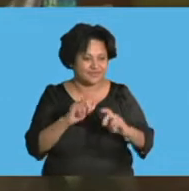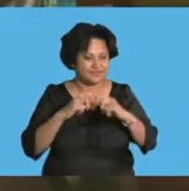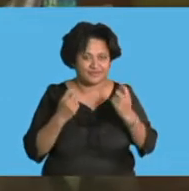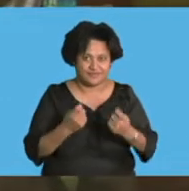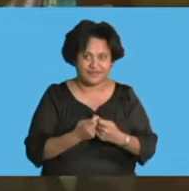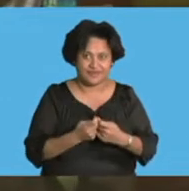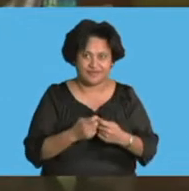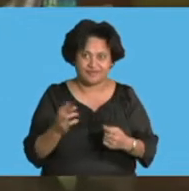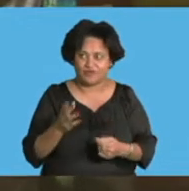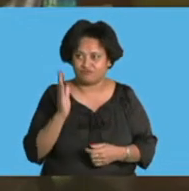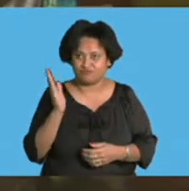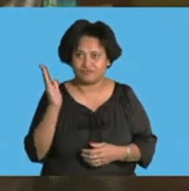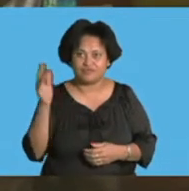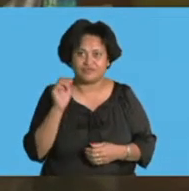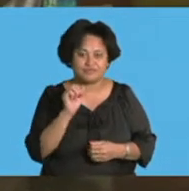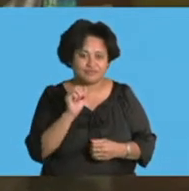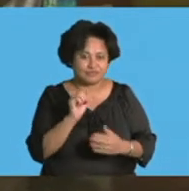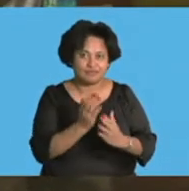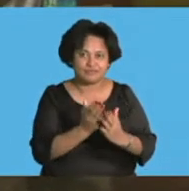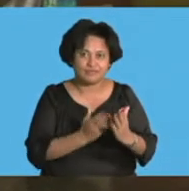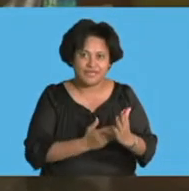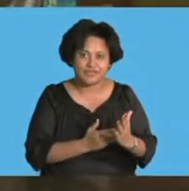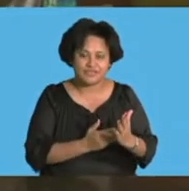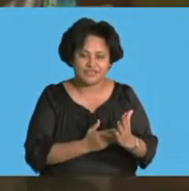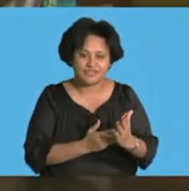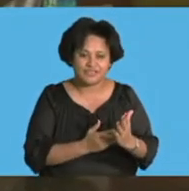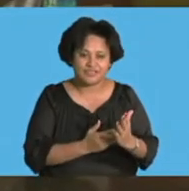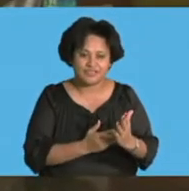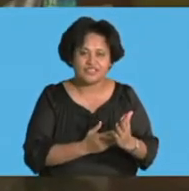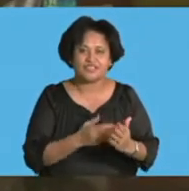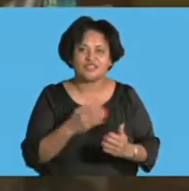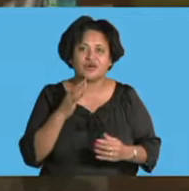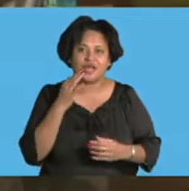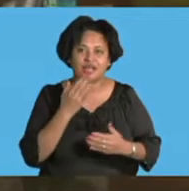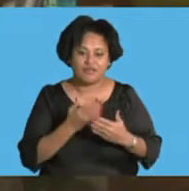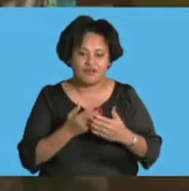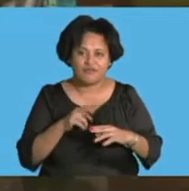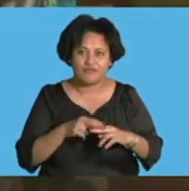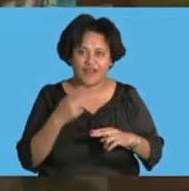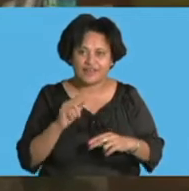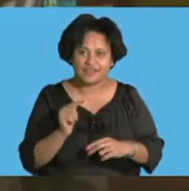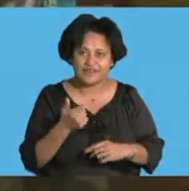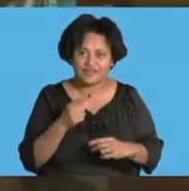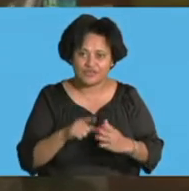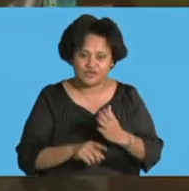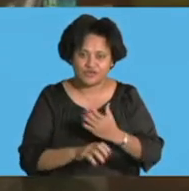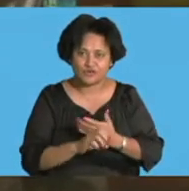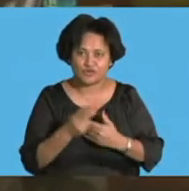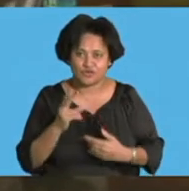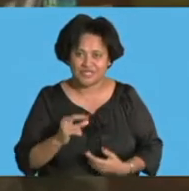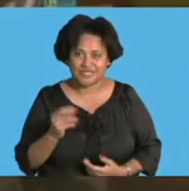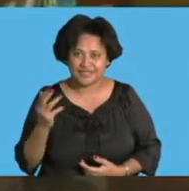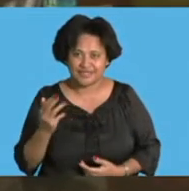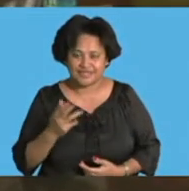the 2019-2020 budget on Friday, 7th June 2019. Mr. Speaker, say